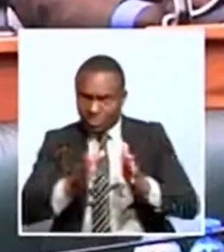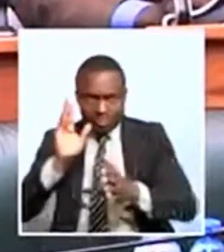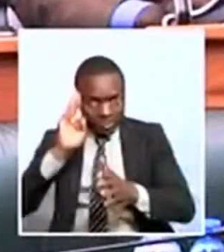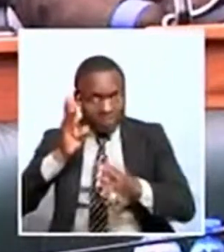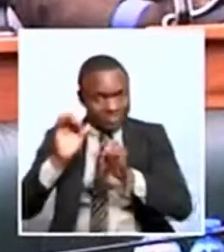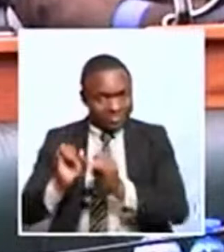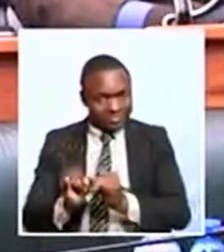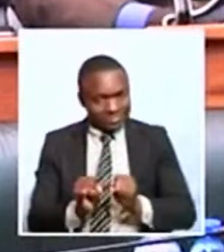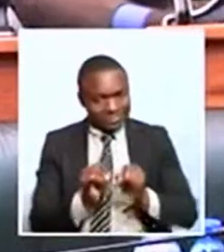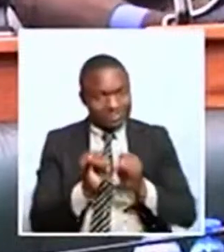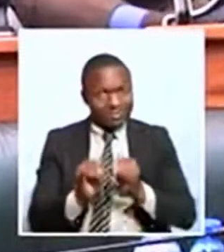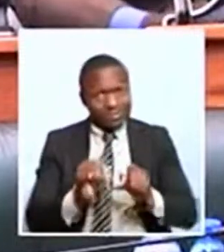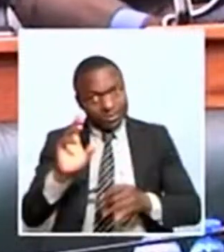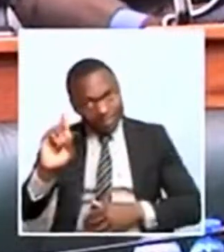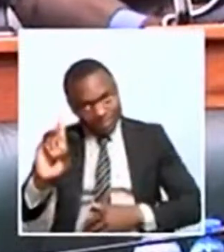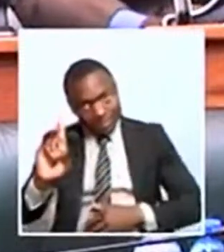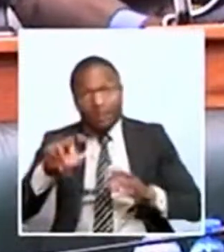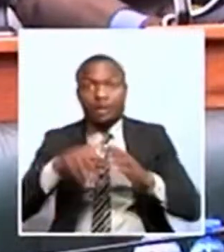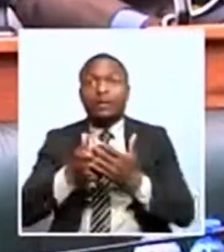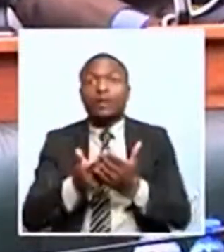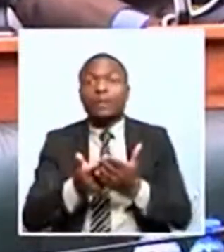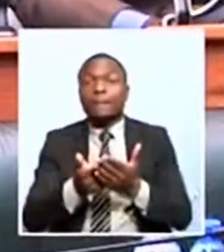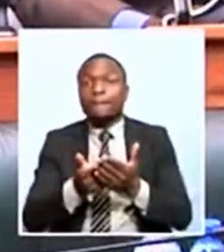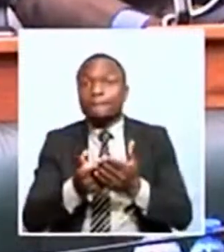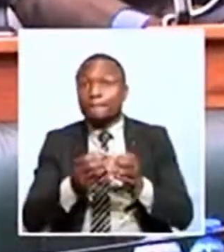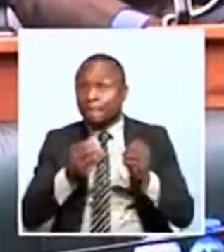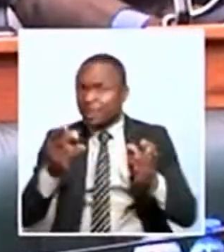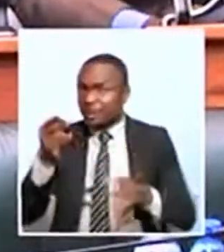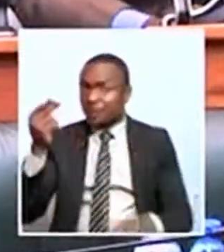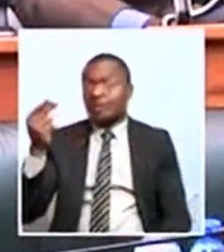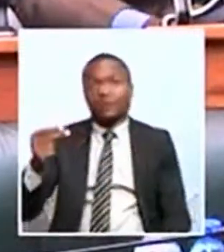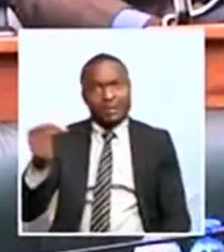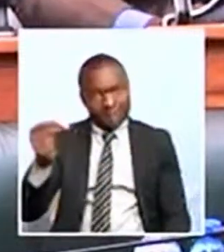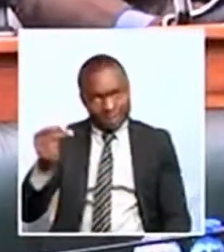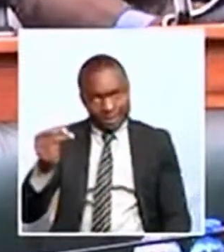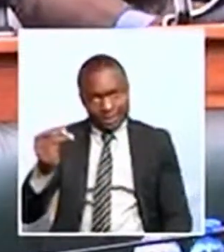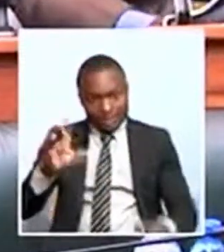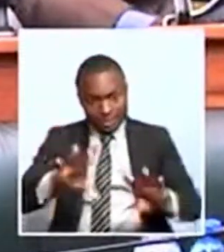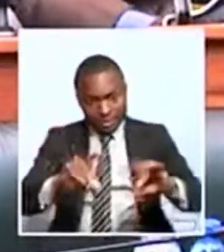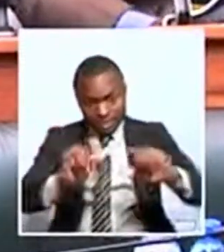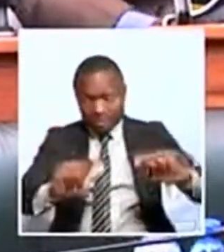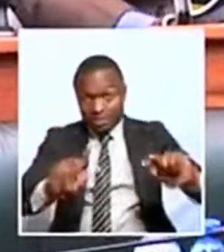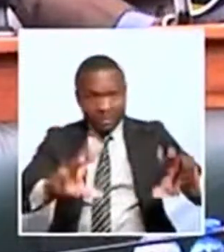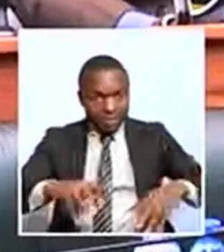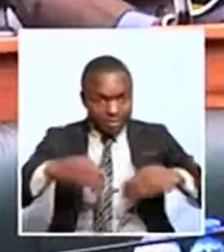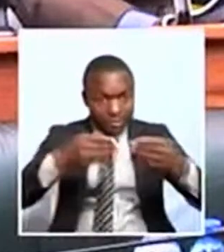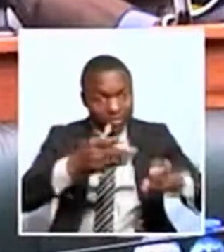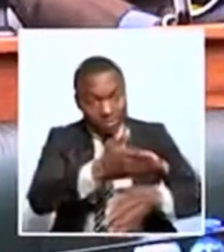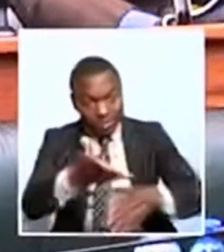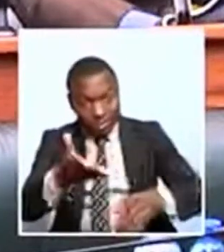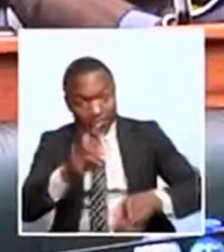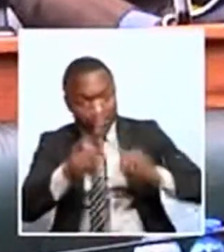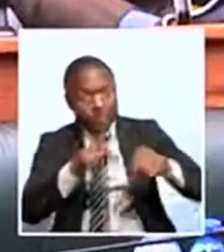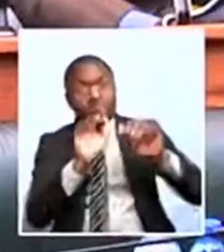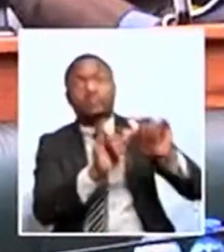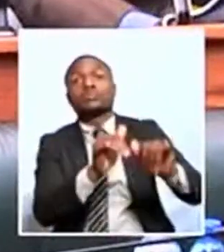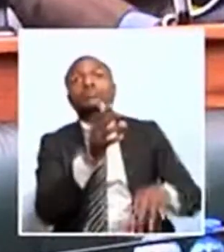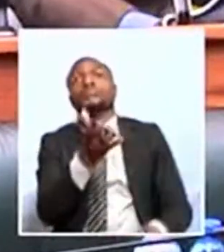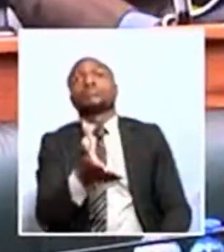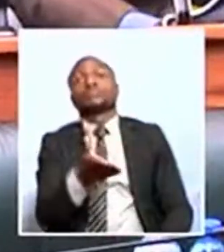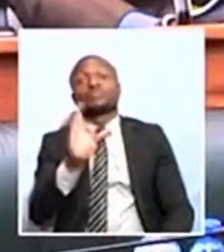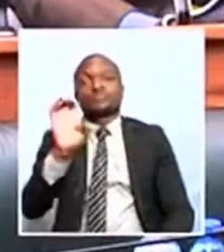implemented. D, how many hectares of land will be allocated to such settlers. And